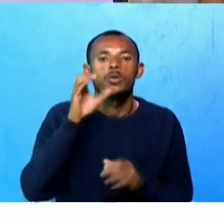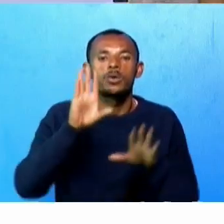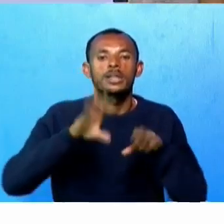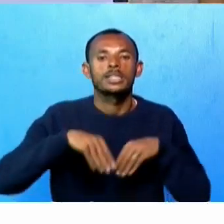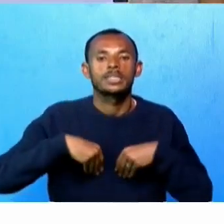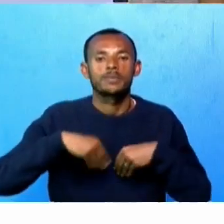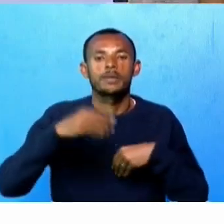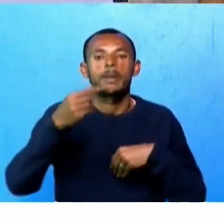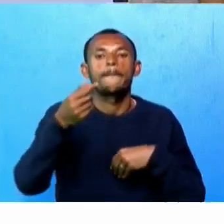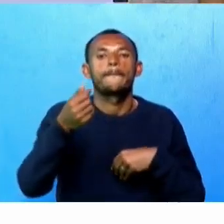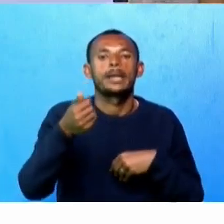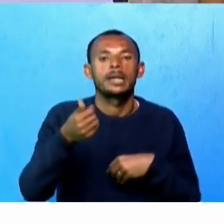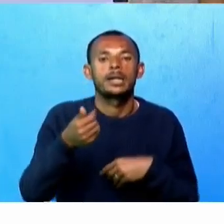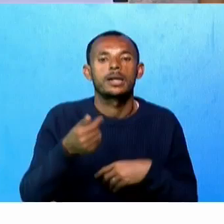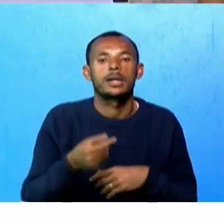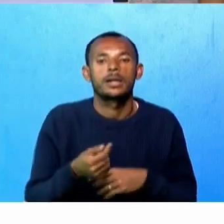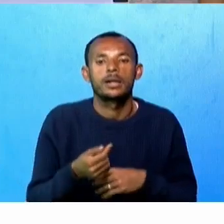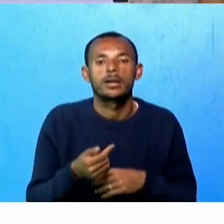BER